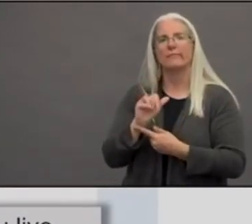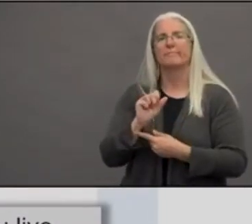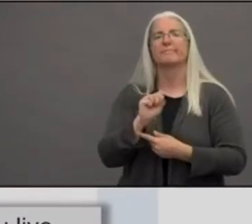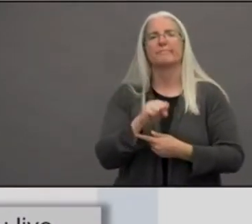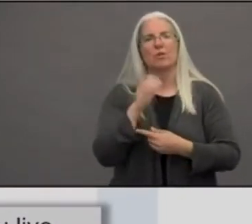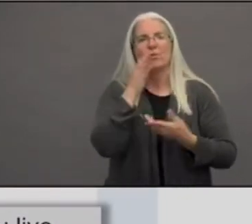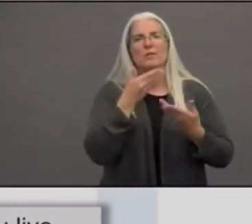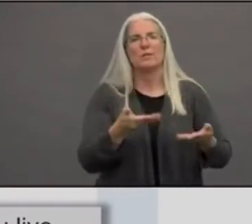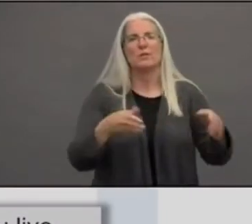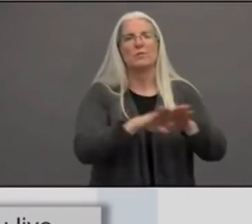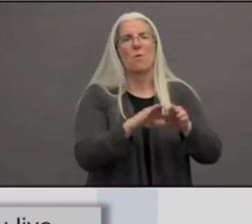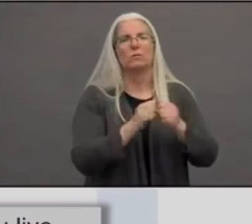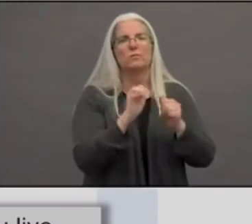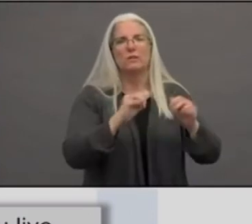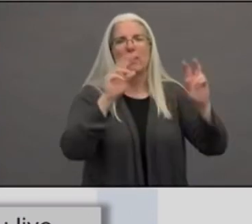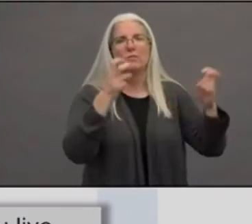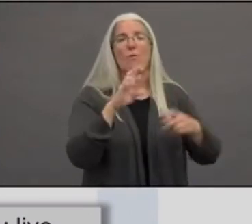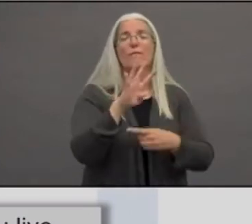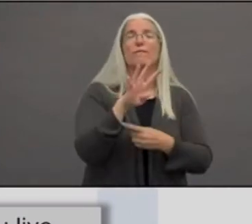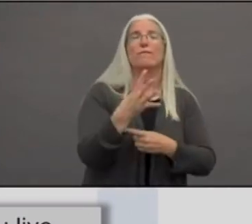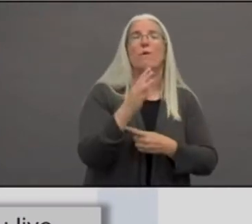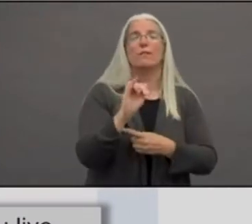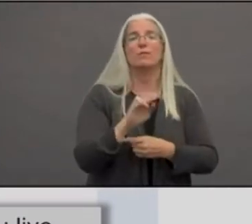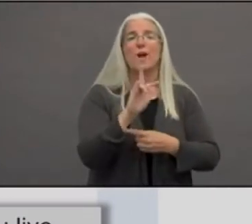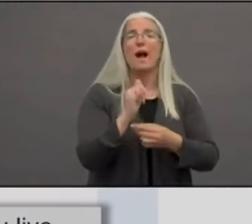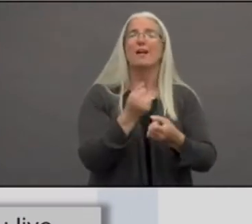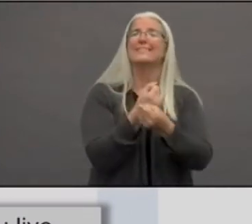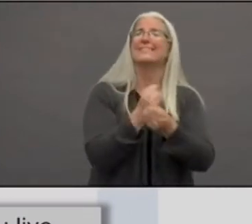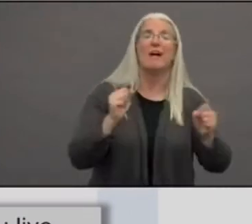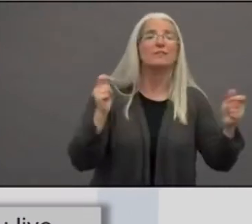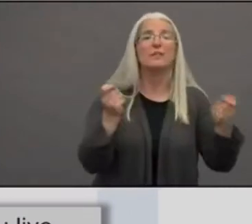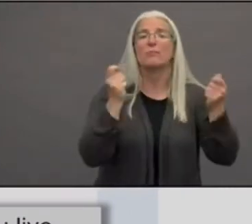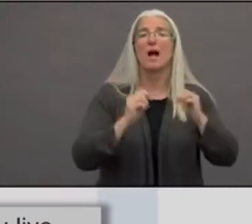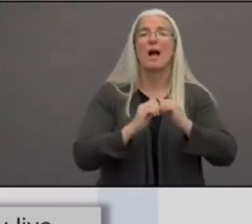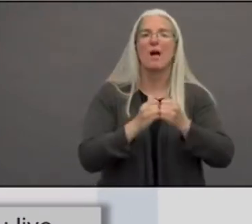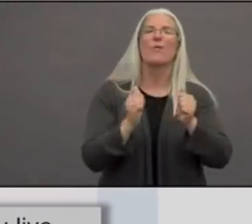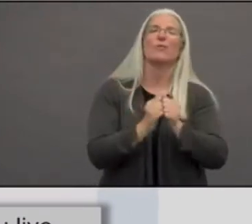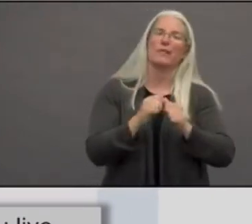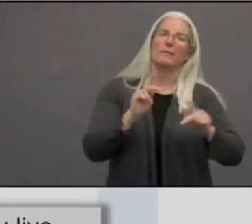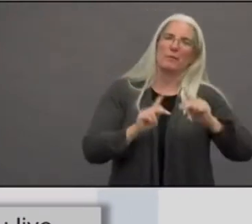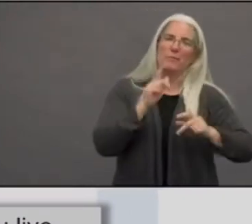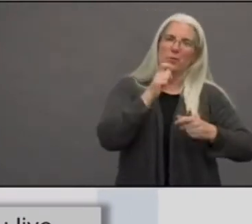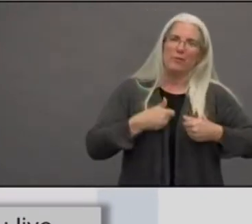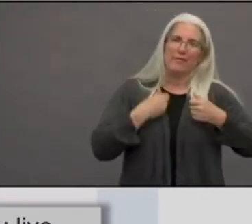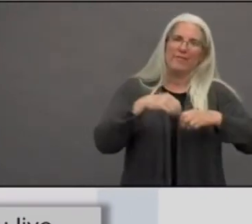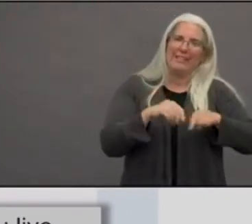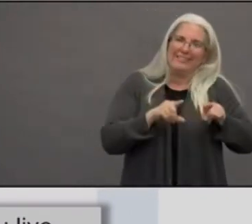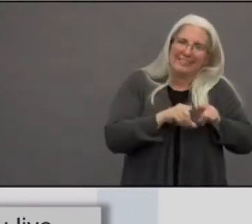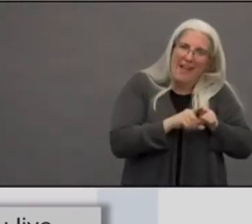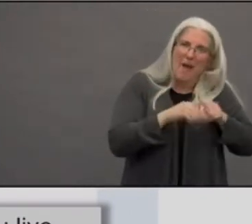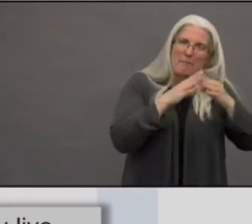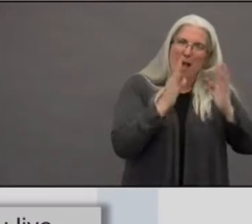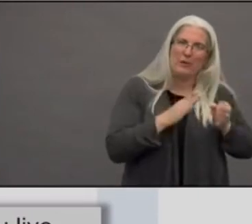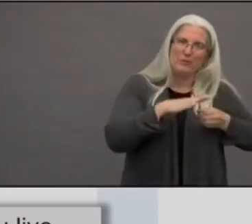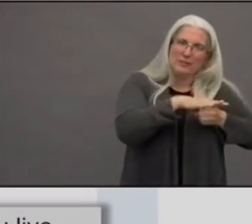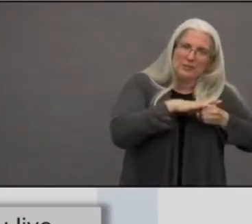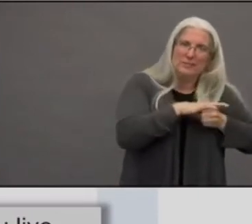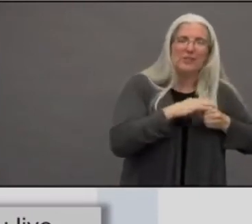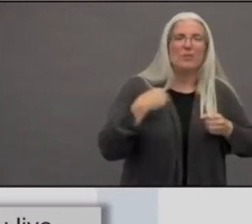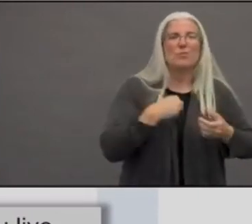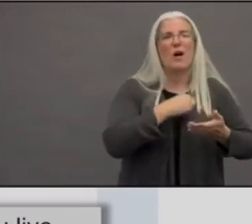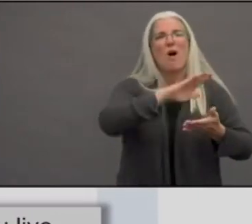the safest way to celebrate is with only the people you live with. We are all in this together, and gathering in groups